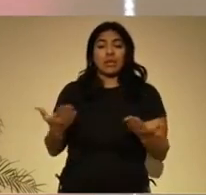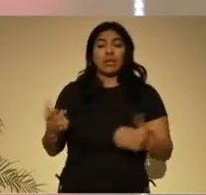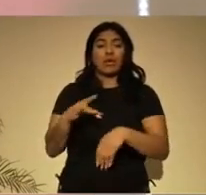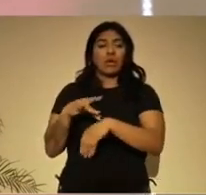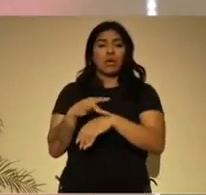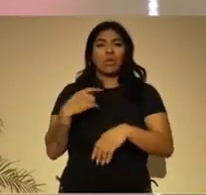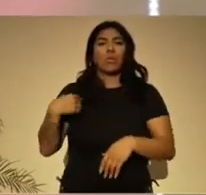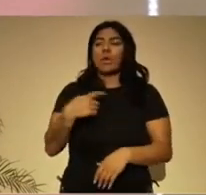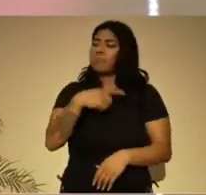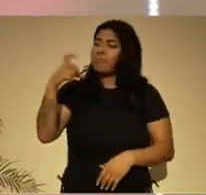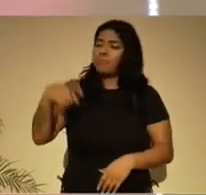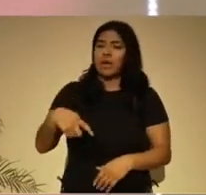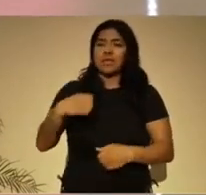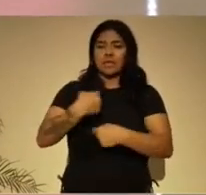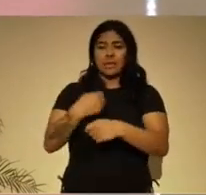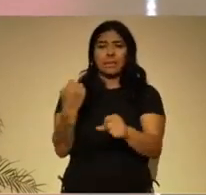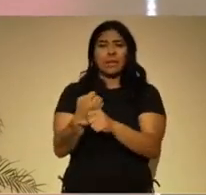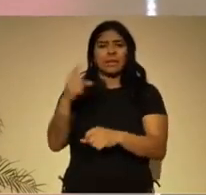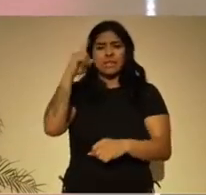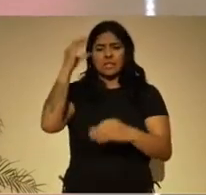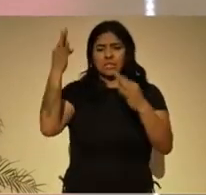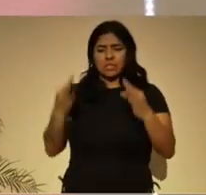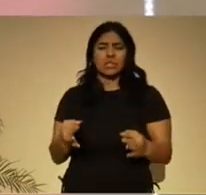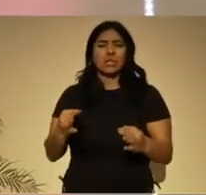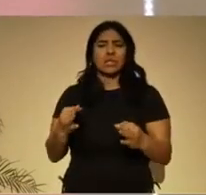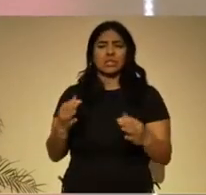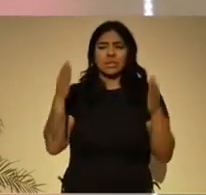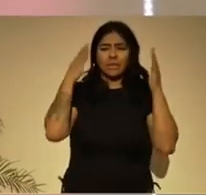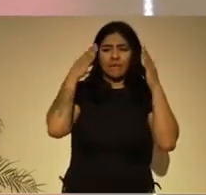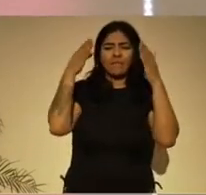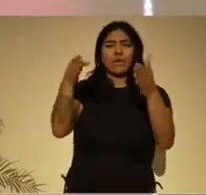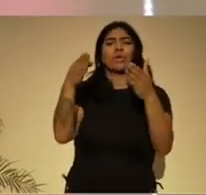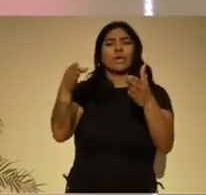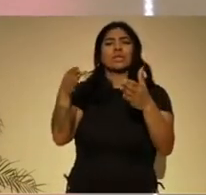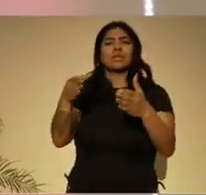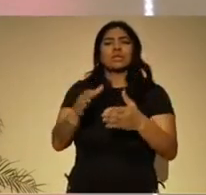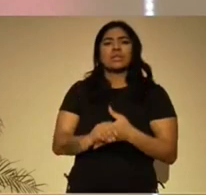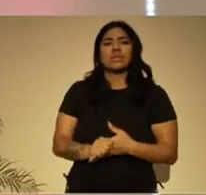We must make decisions in order to keep us focused and